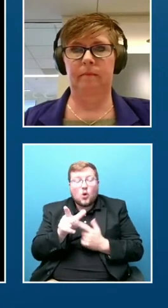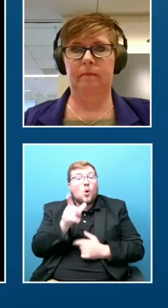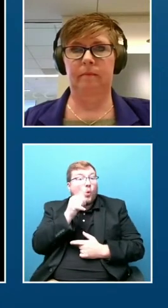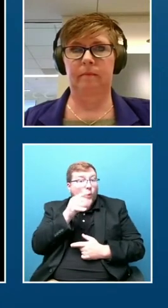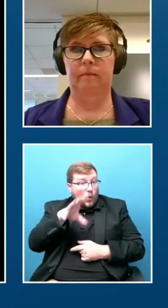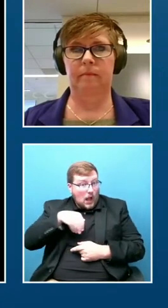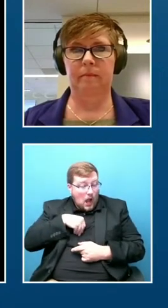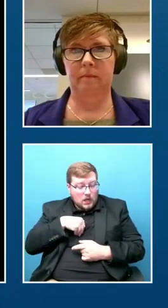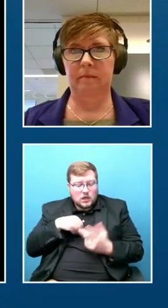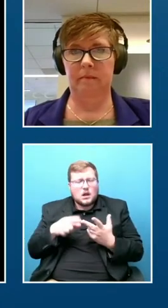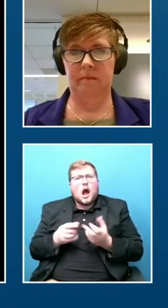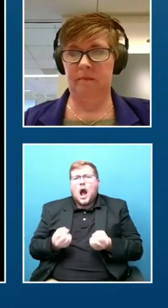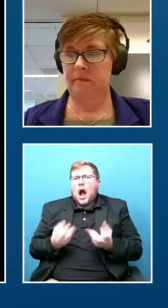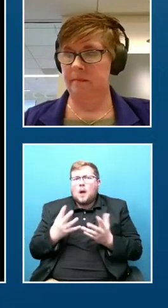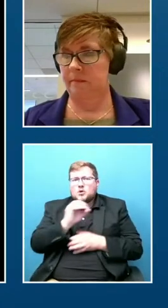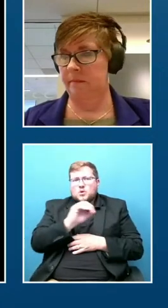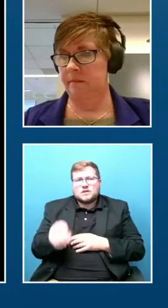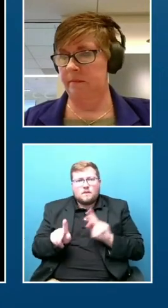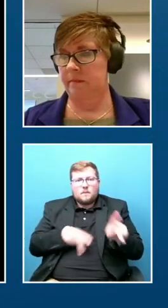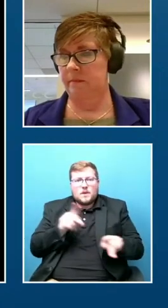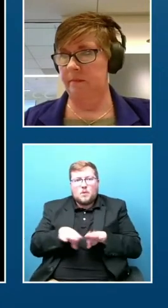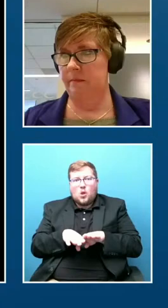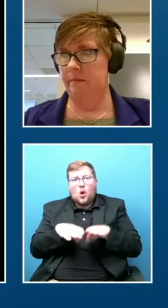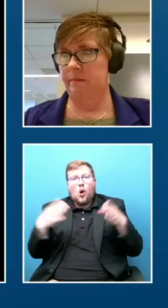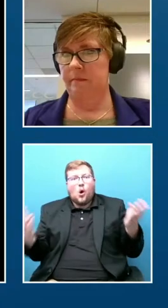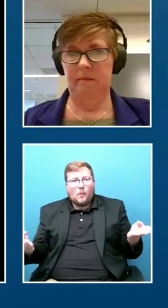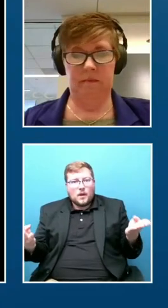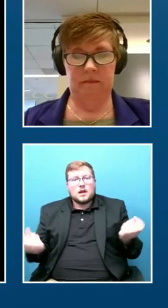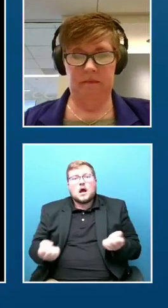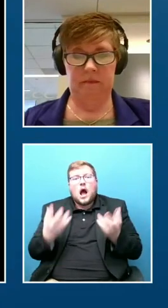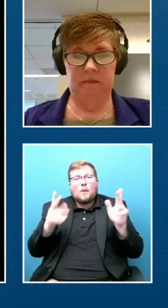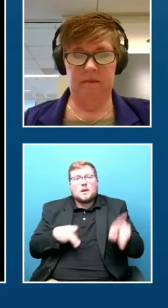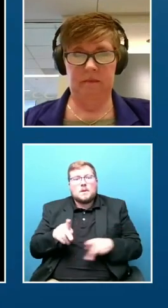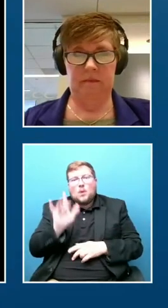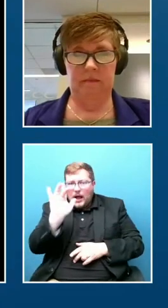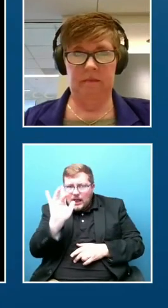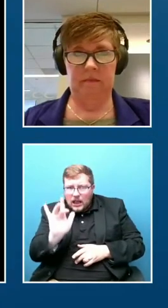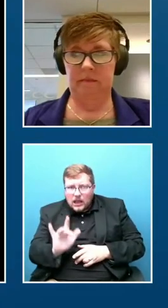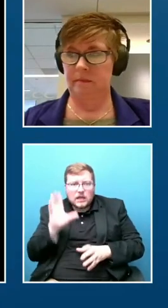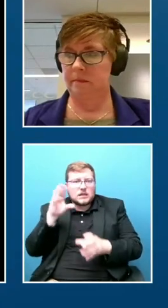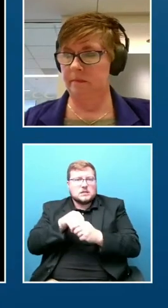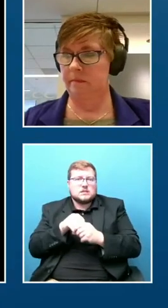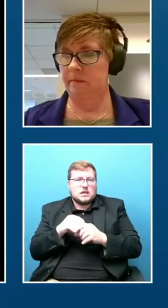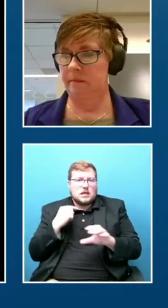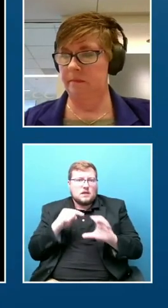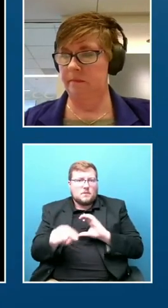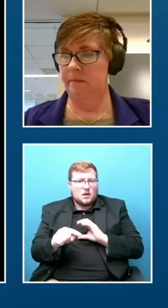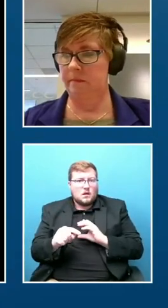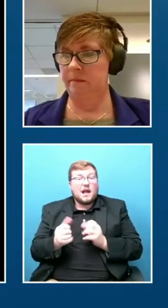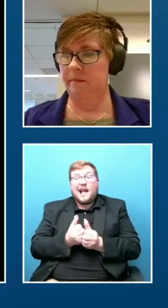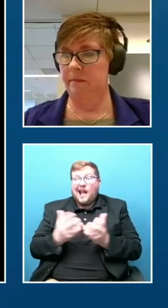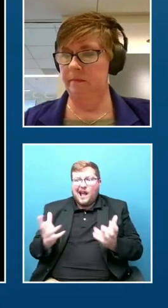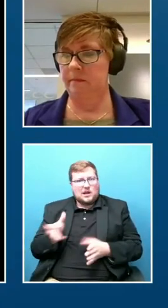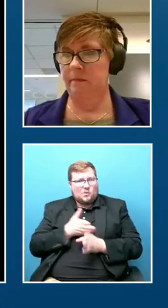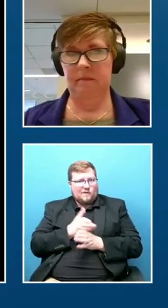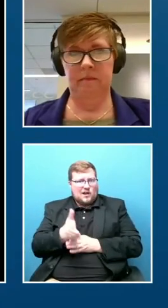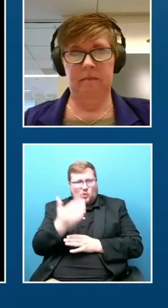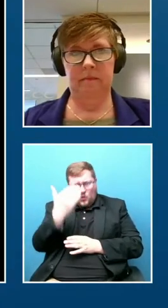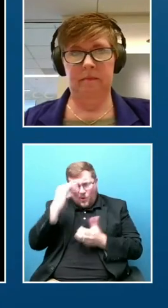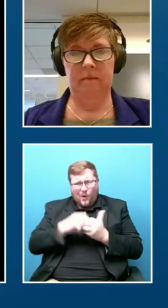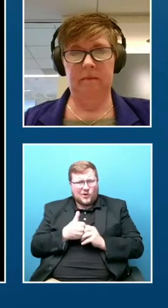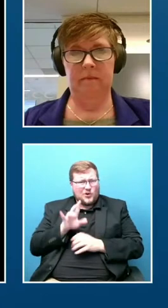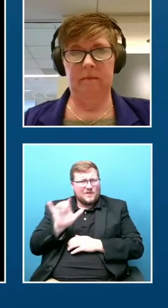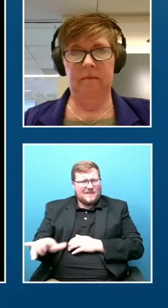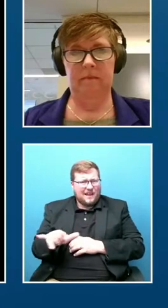of people opened the mail, and what percentage clicked through on links and so forth. Any comms professional would know how to do this, and